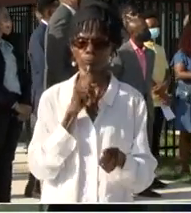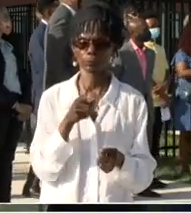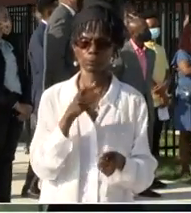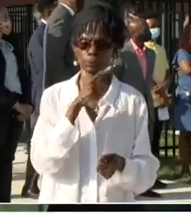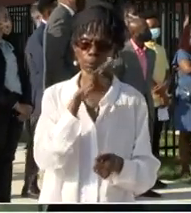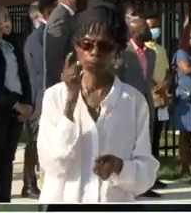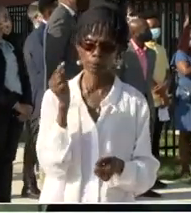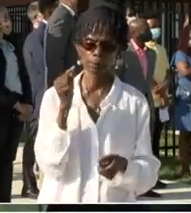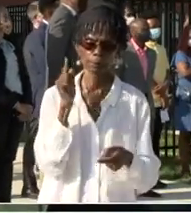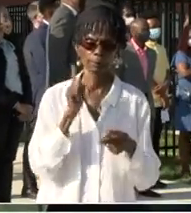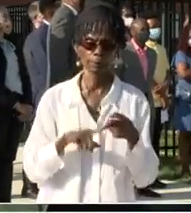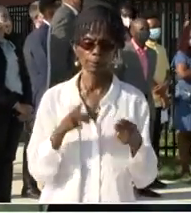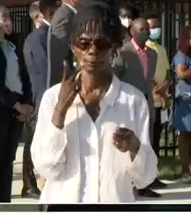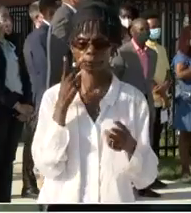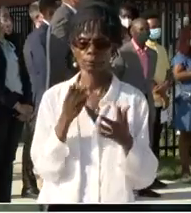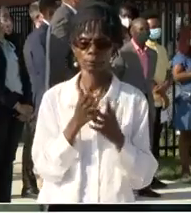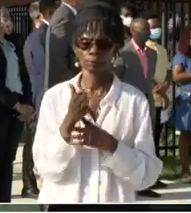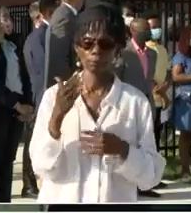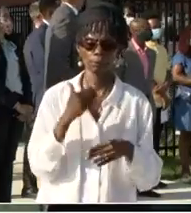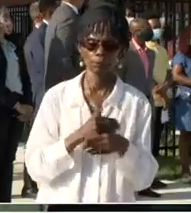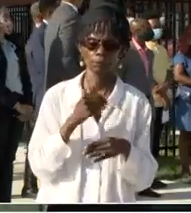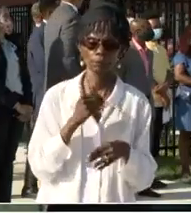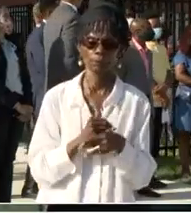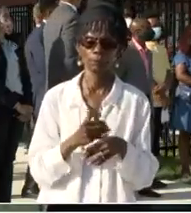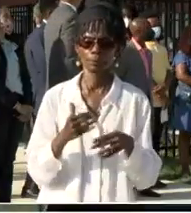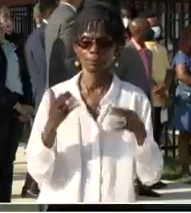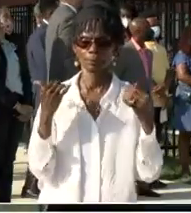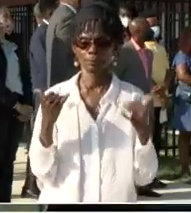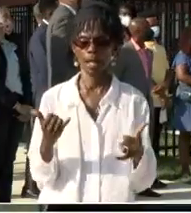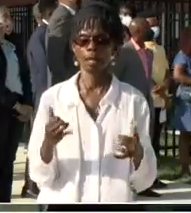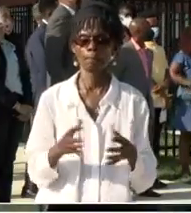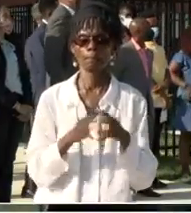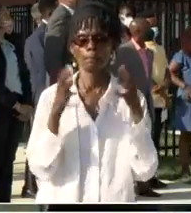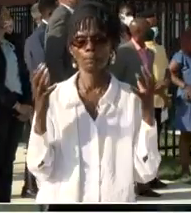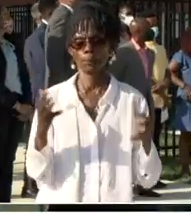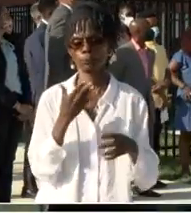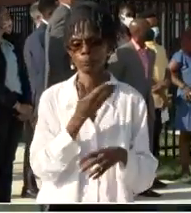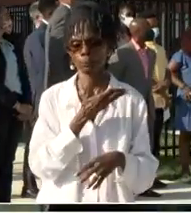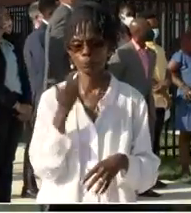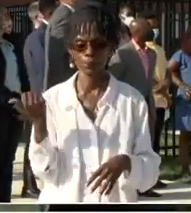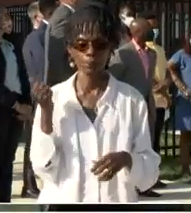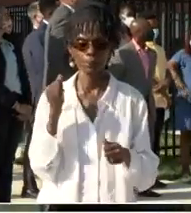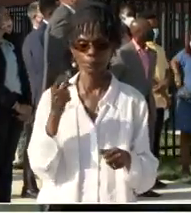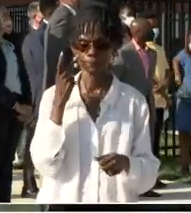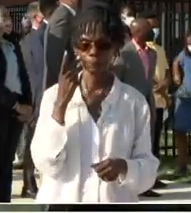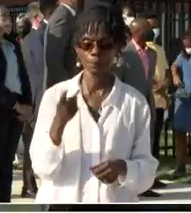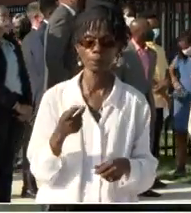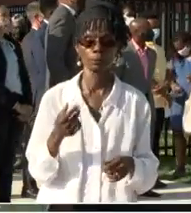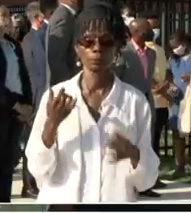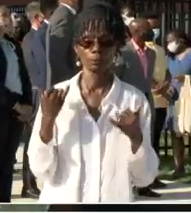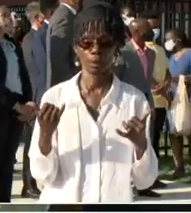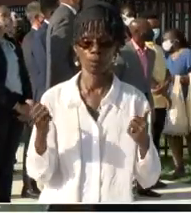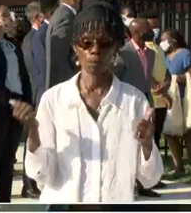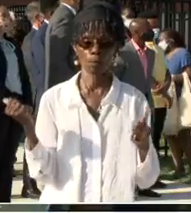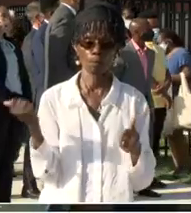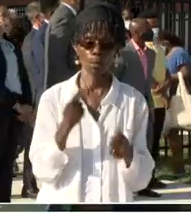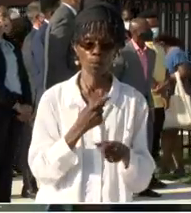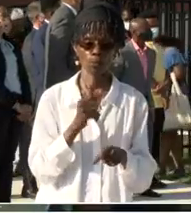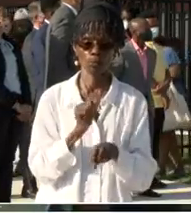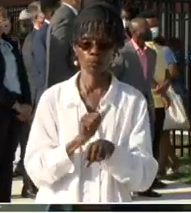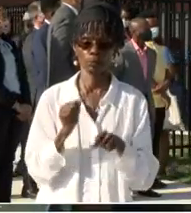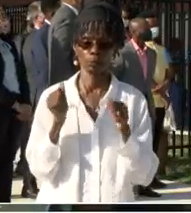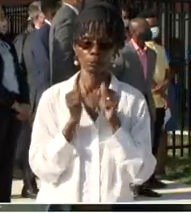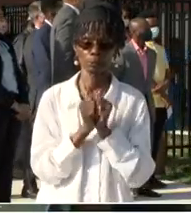couldn't see outside of them. What you see today is what can be accomplished when the vision and the will and the excitement